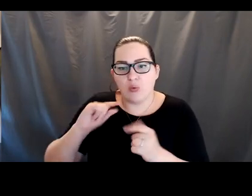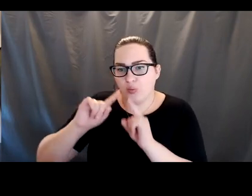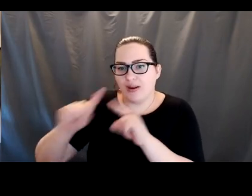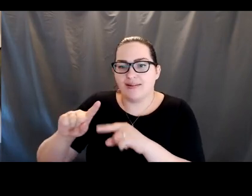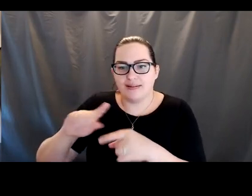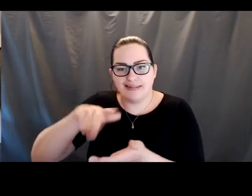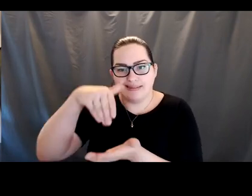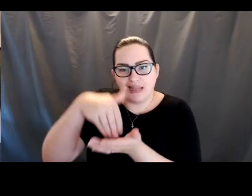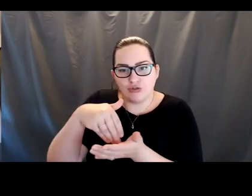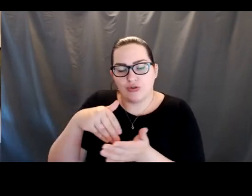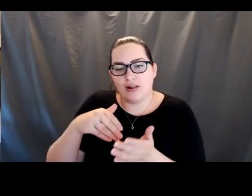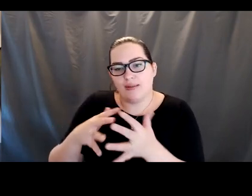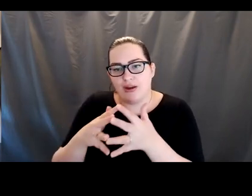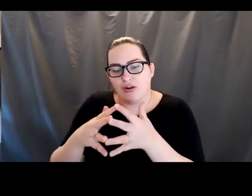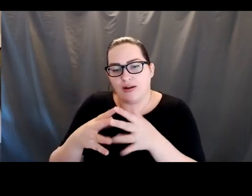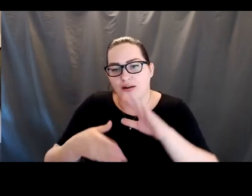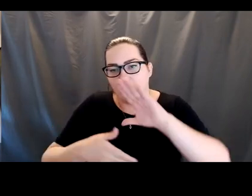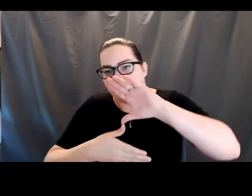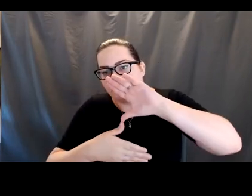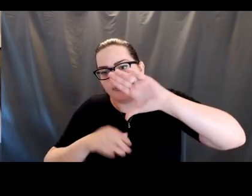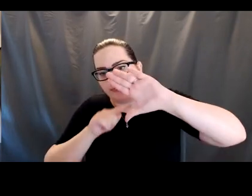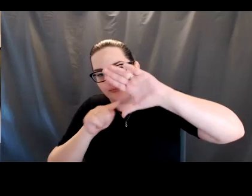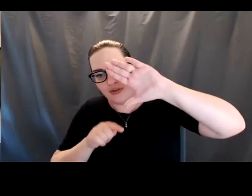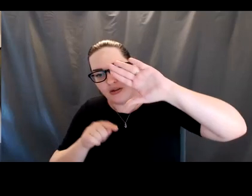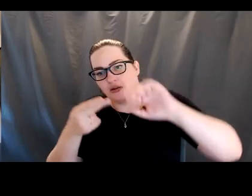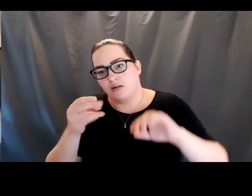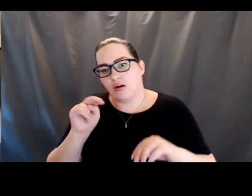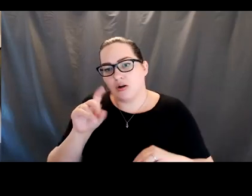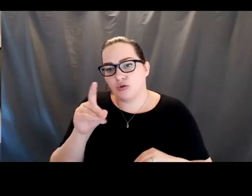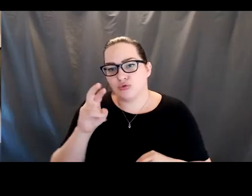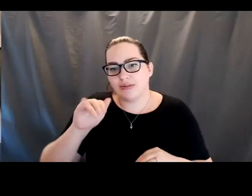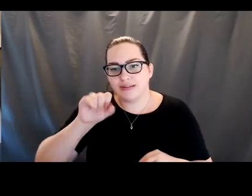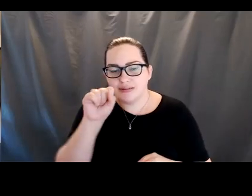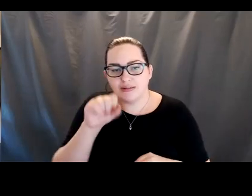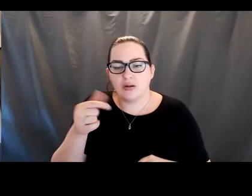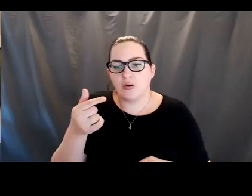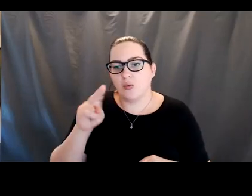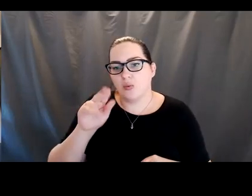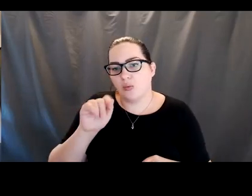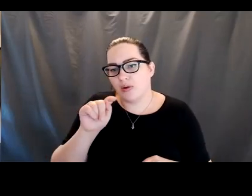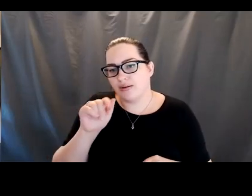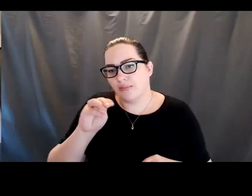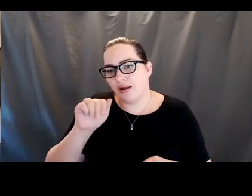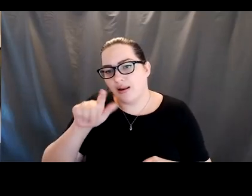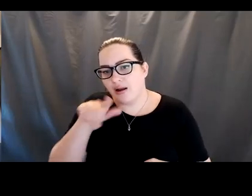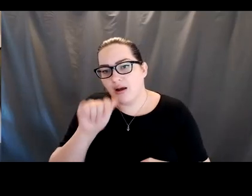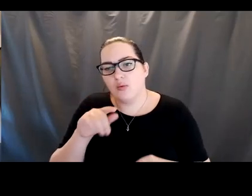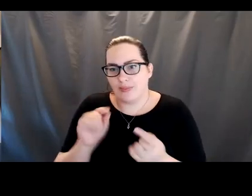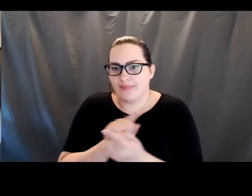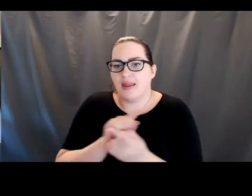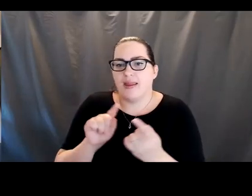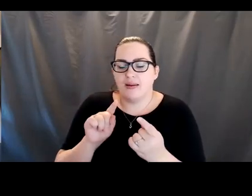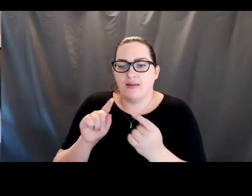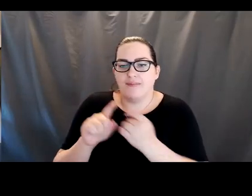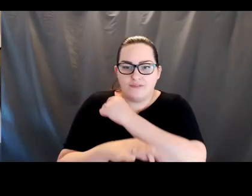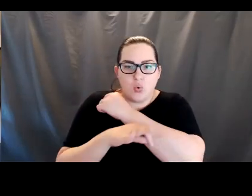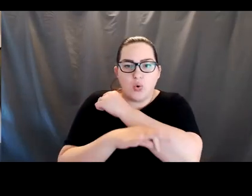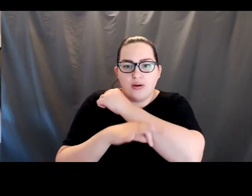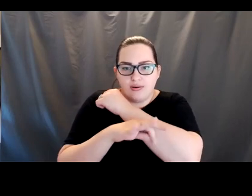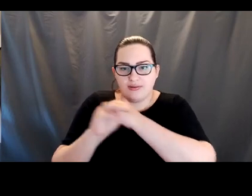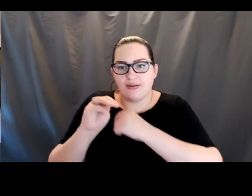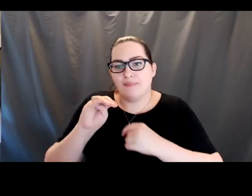them, Honduras, Mexico, Guatemala, and we met, you know, with the foreign minister of Honduras. I mean,